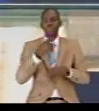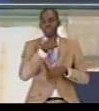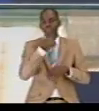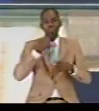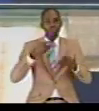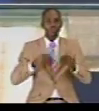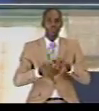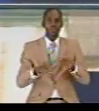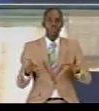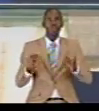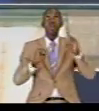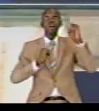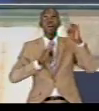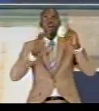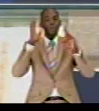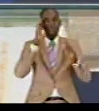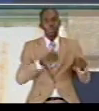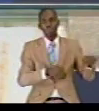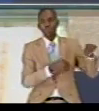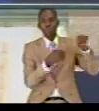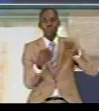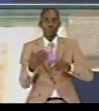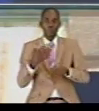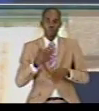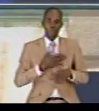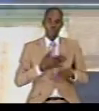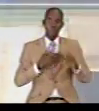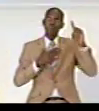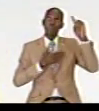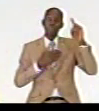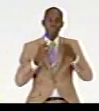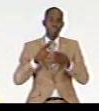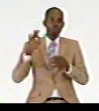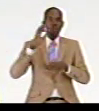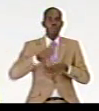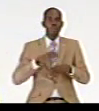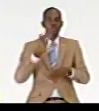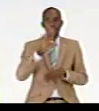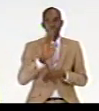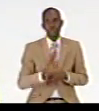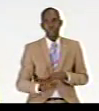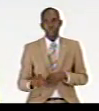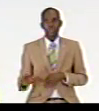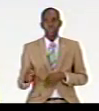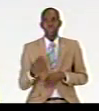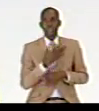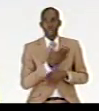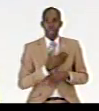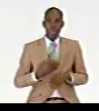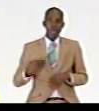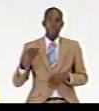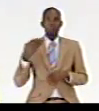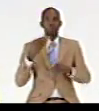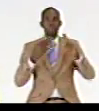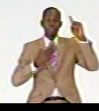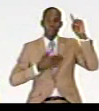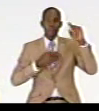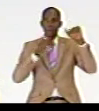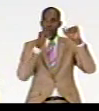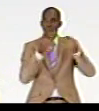I will pour my spirit upon thy seed, and my blessing